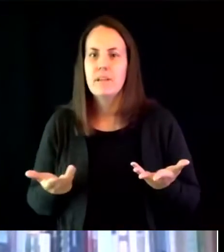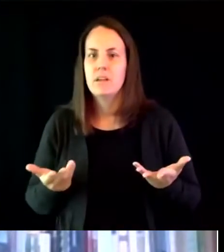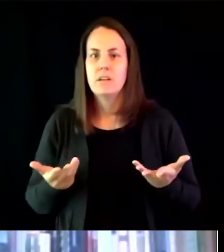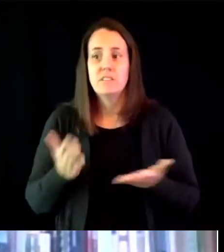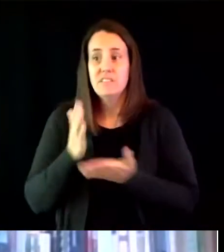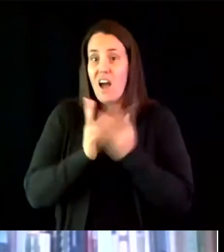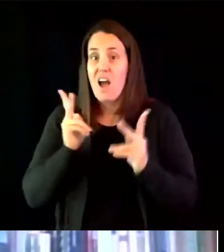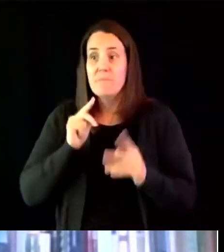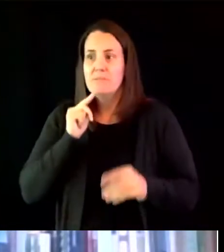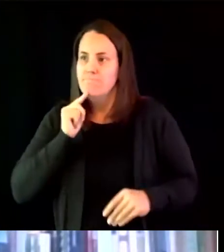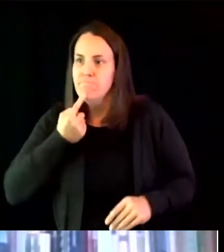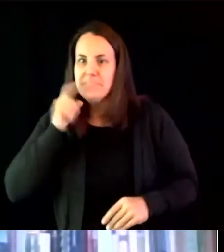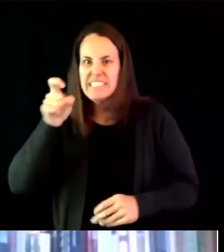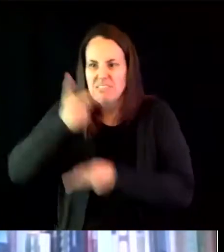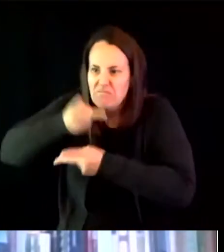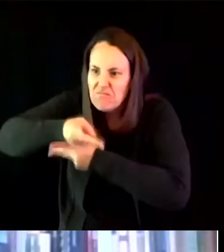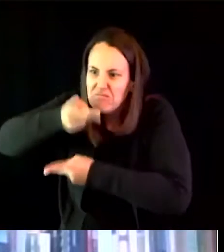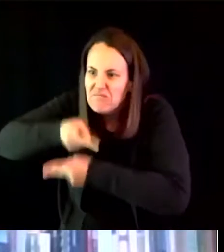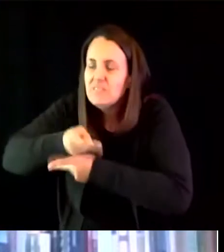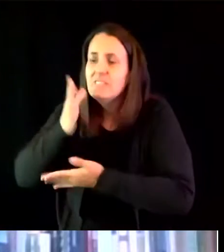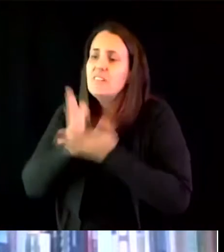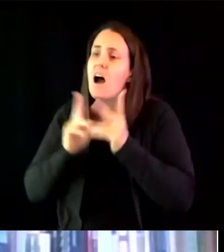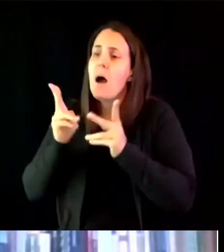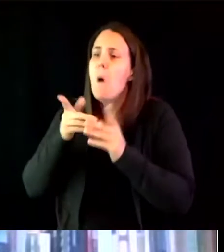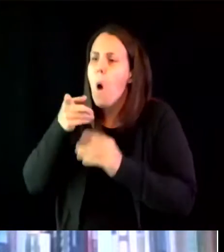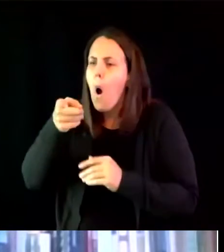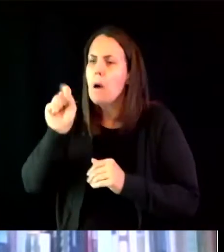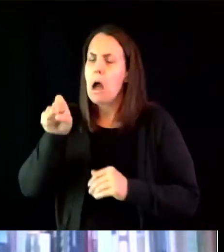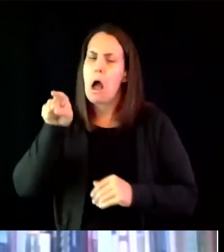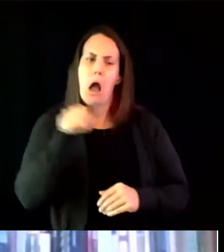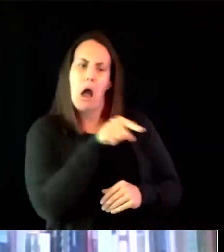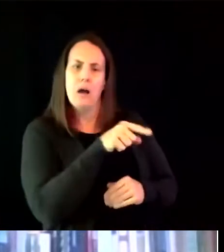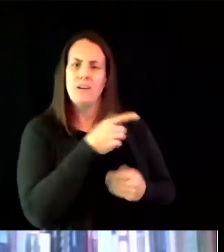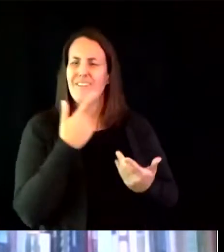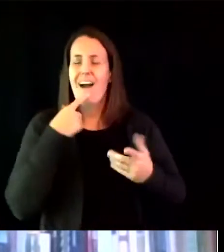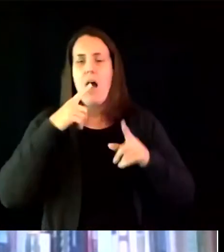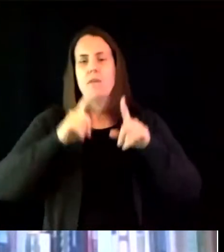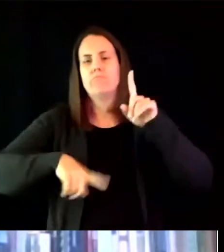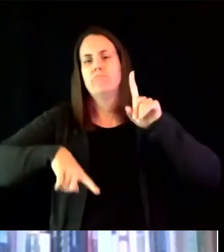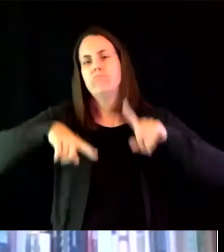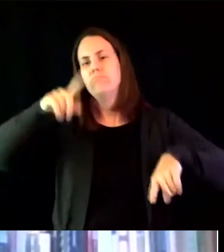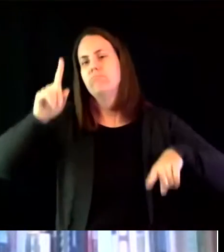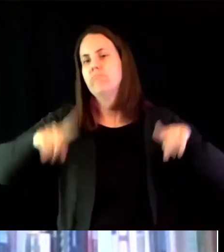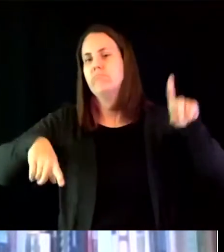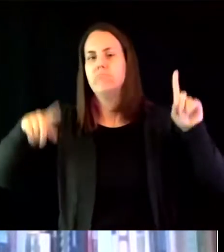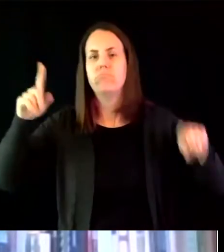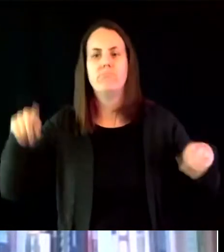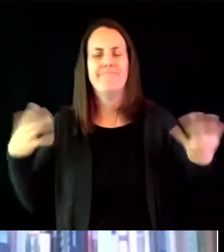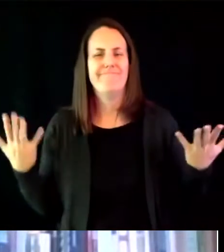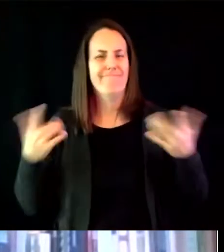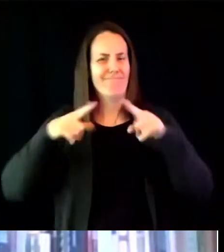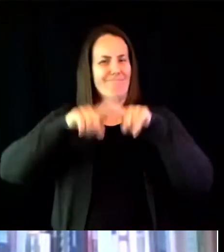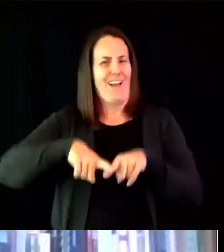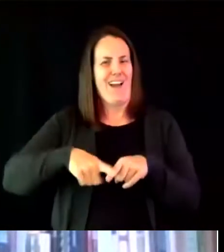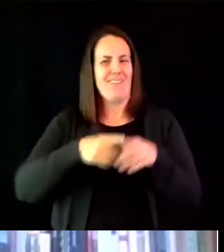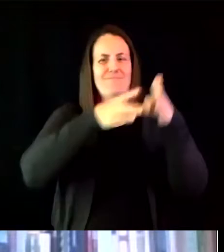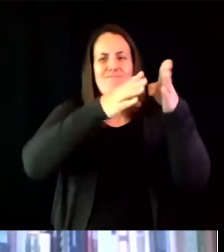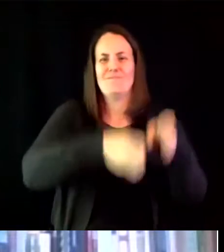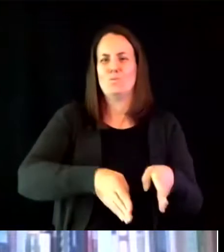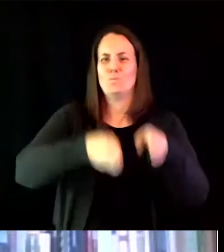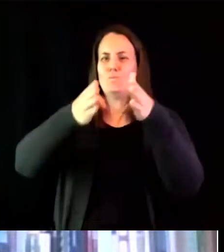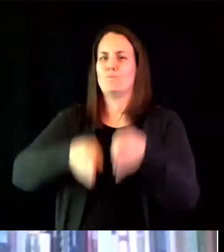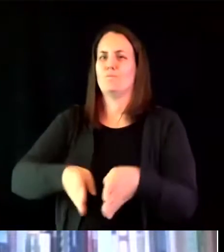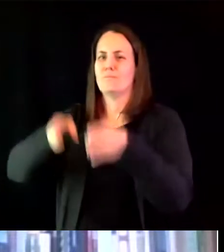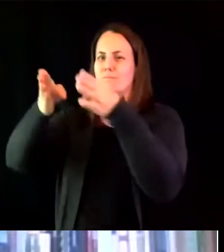to another family member or friend who will need this type of care. And again, that is why looking at these numbers, we know